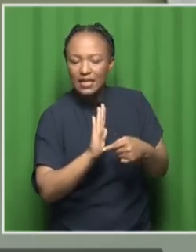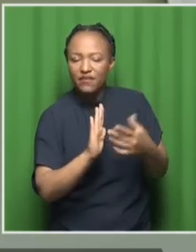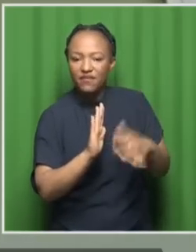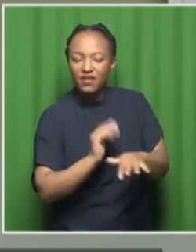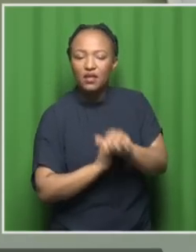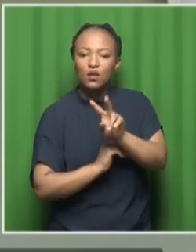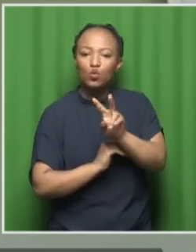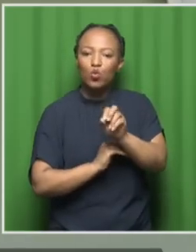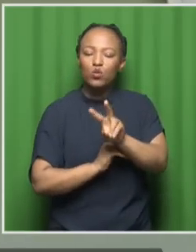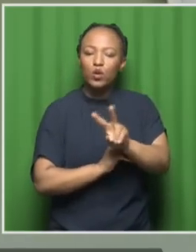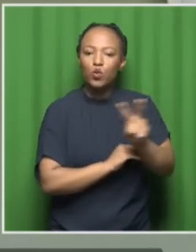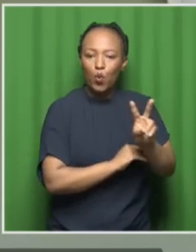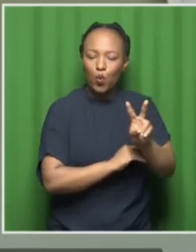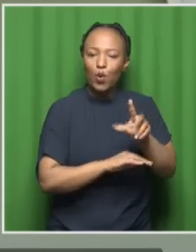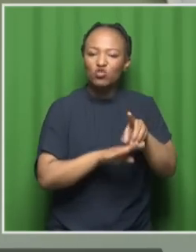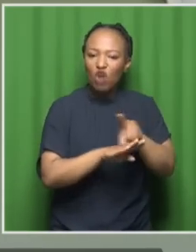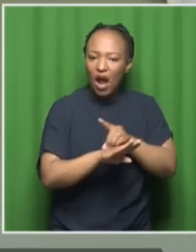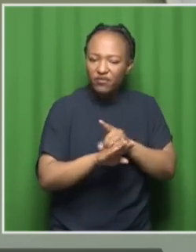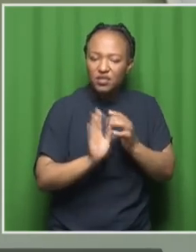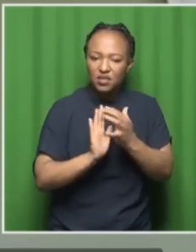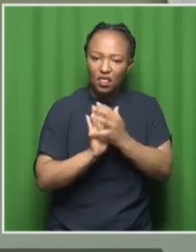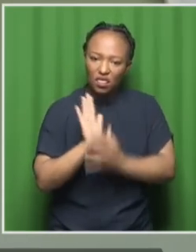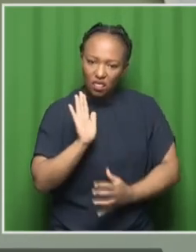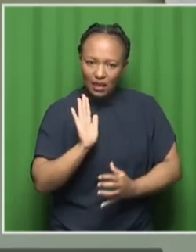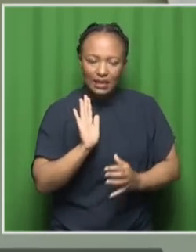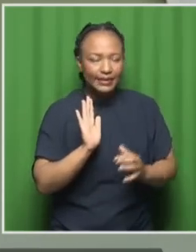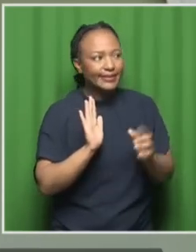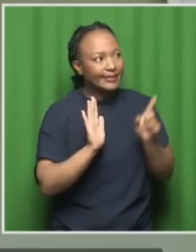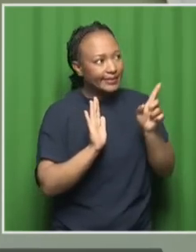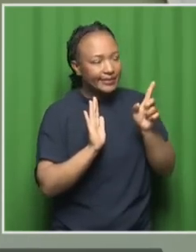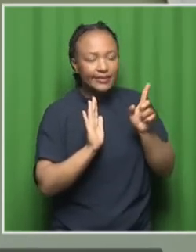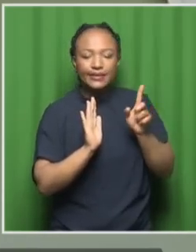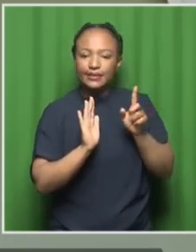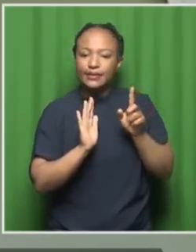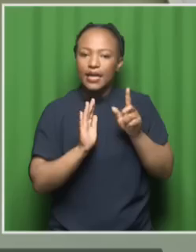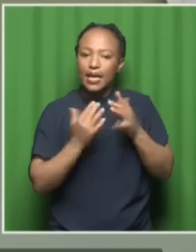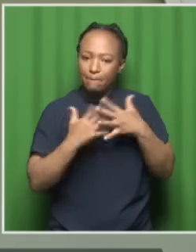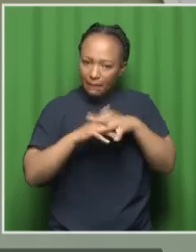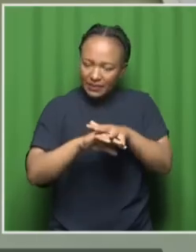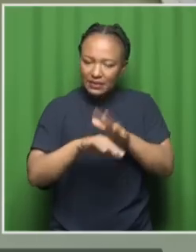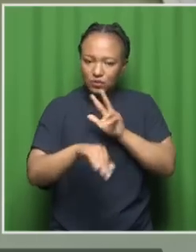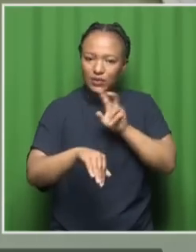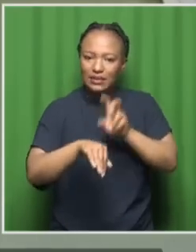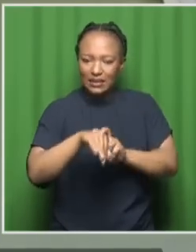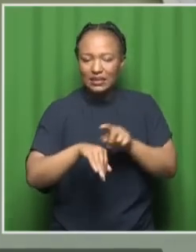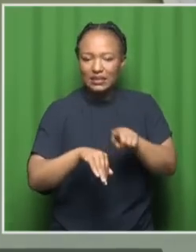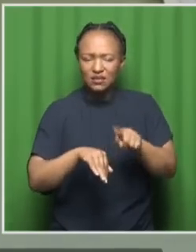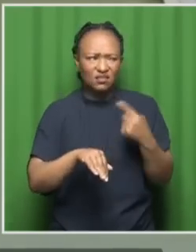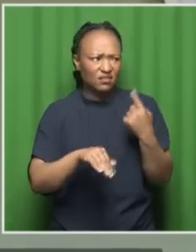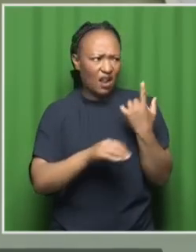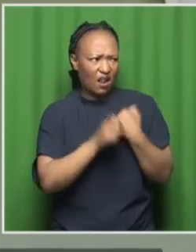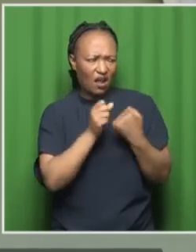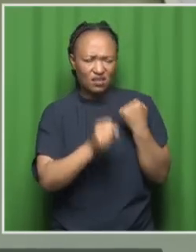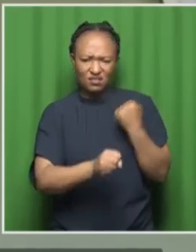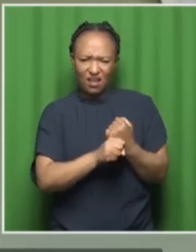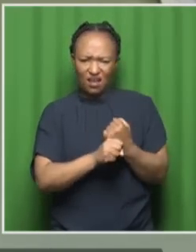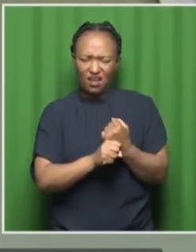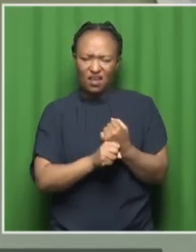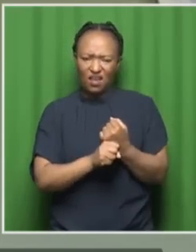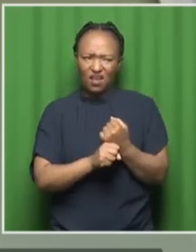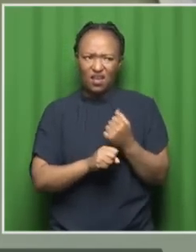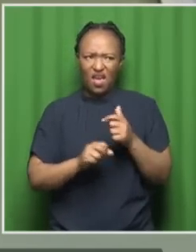was adopted. We need the implementation. Last year, there was, I think it was in late